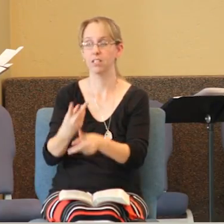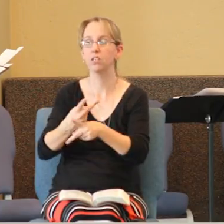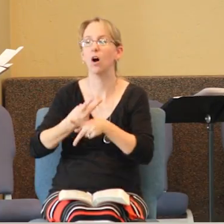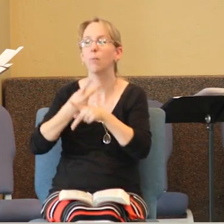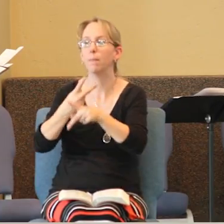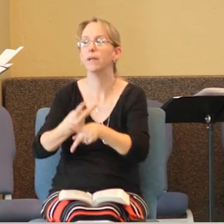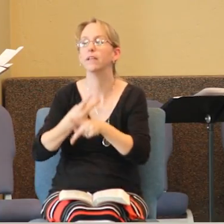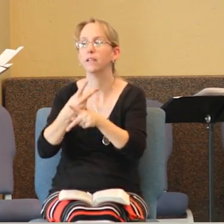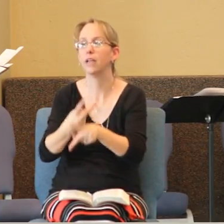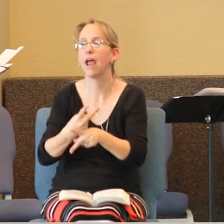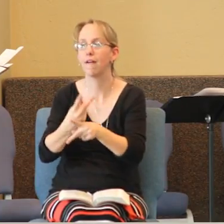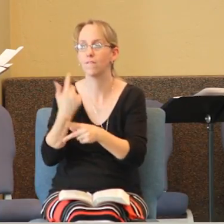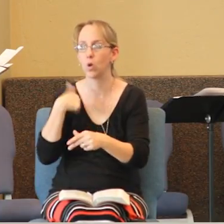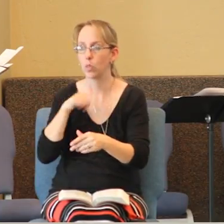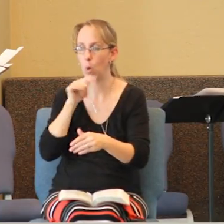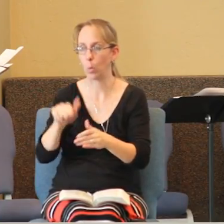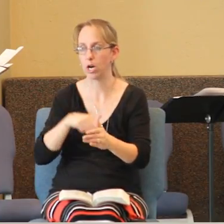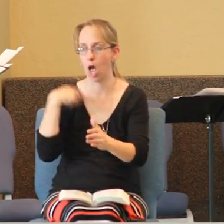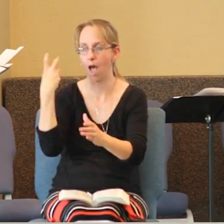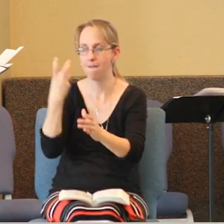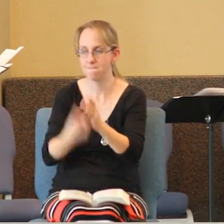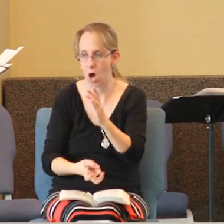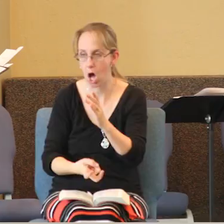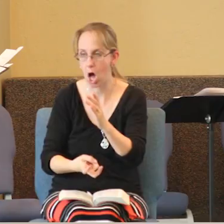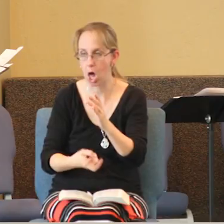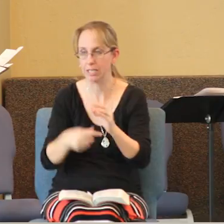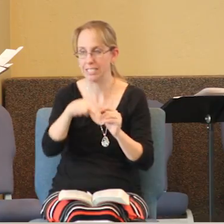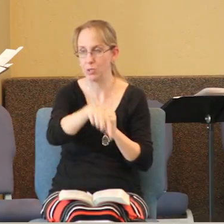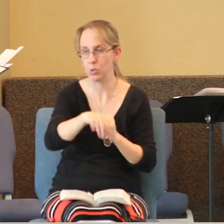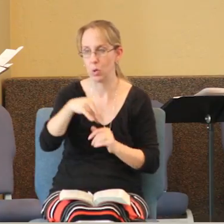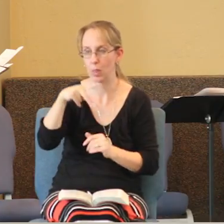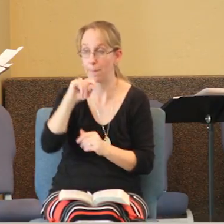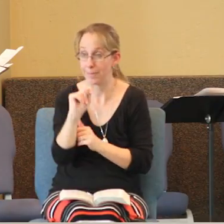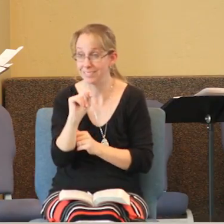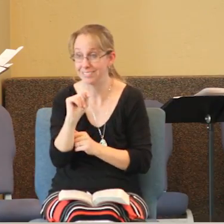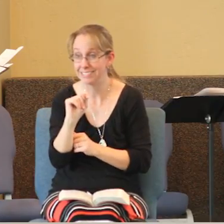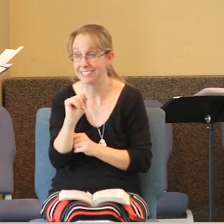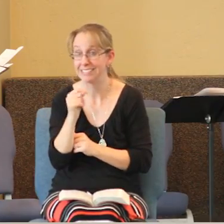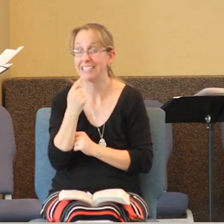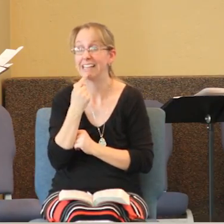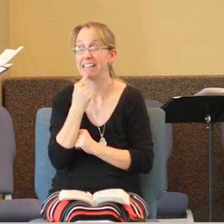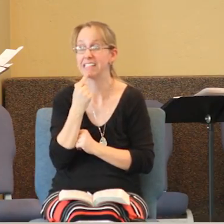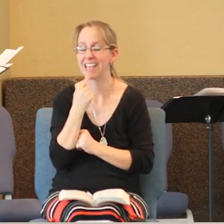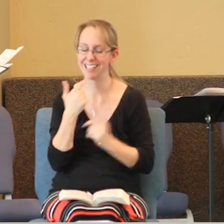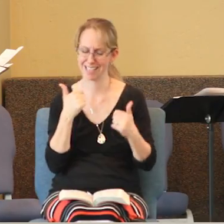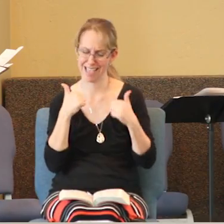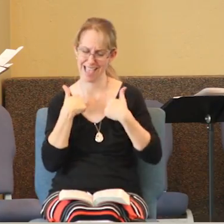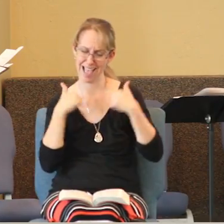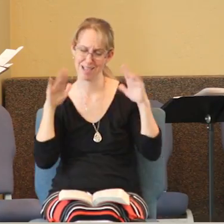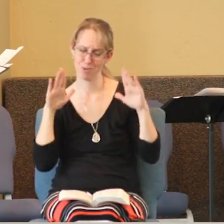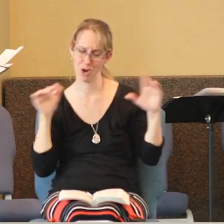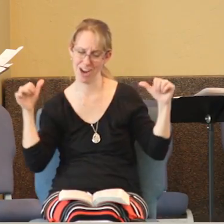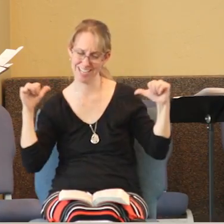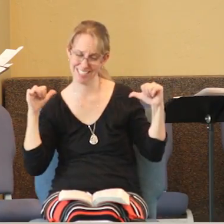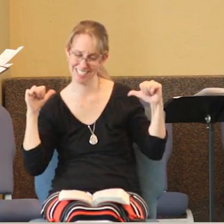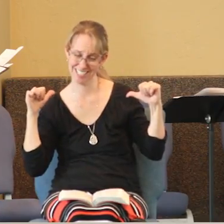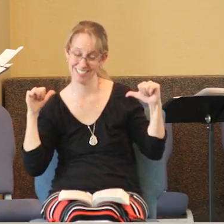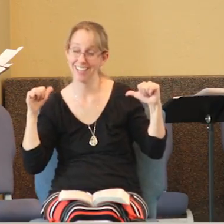don't fall into the pit that says, yeah, I'm great. I'm